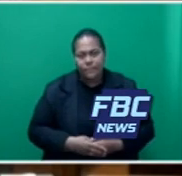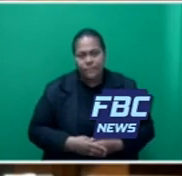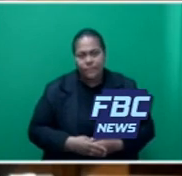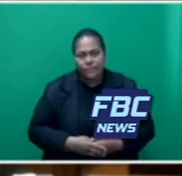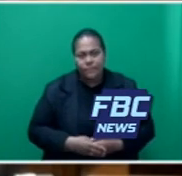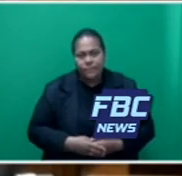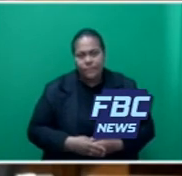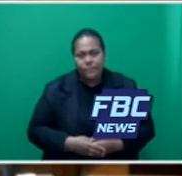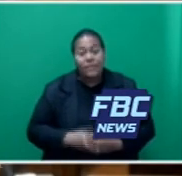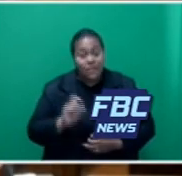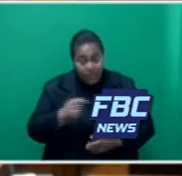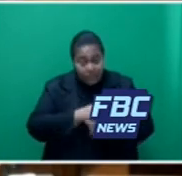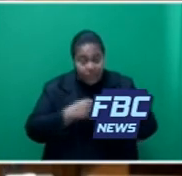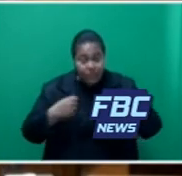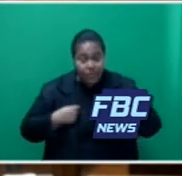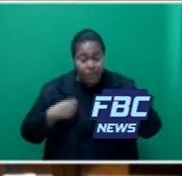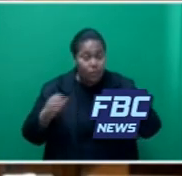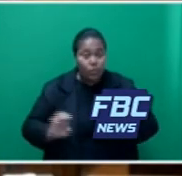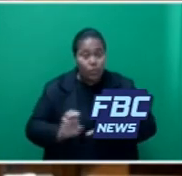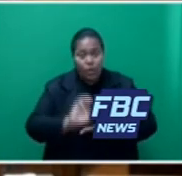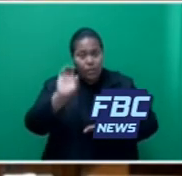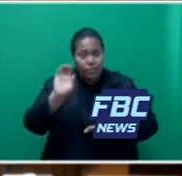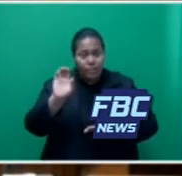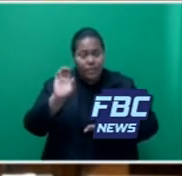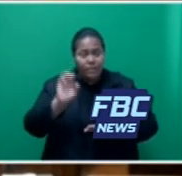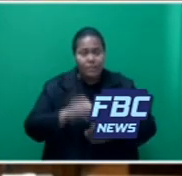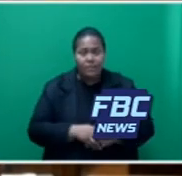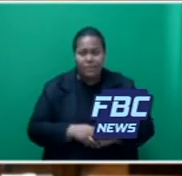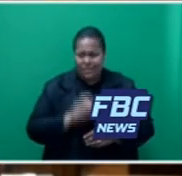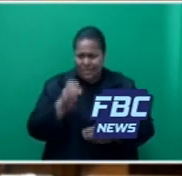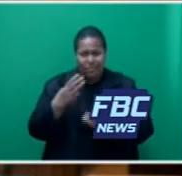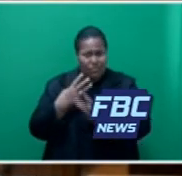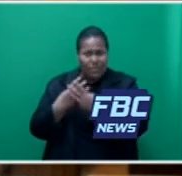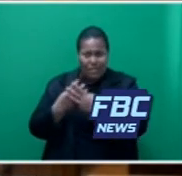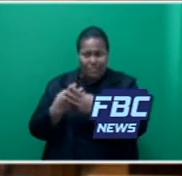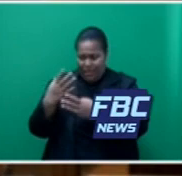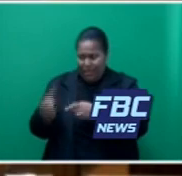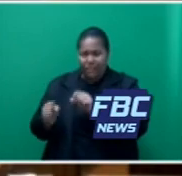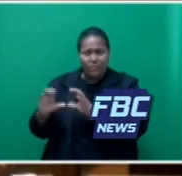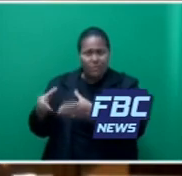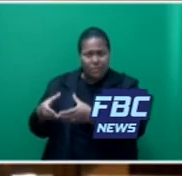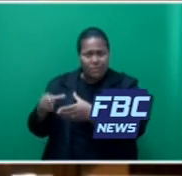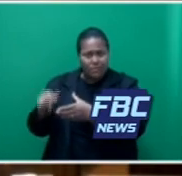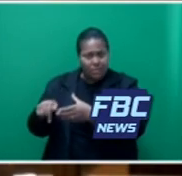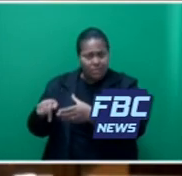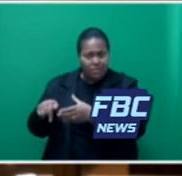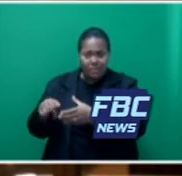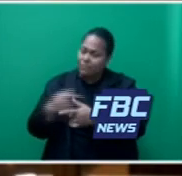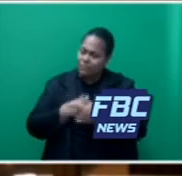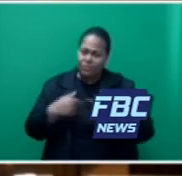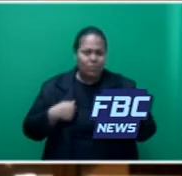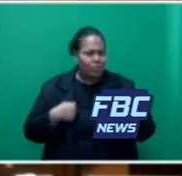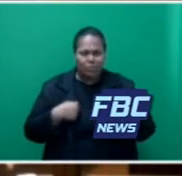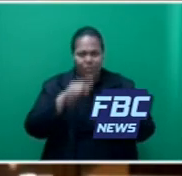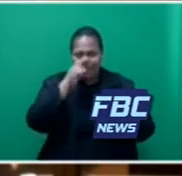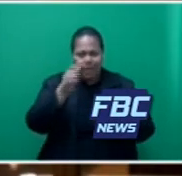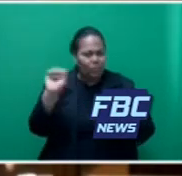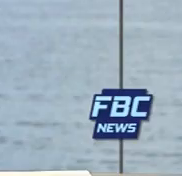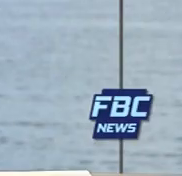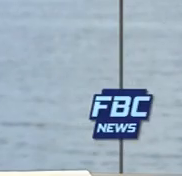If our economy had been run anything like Sodelpa runs its own party, we wouldn't have one